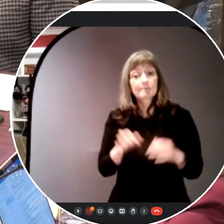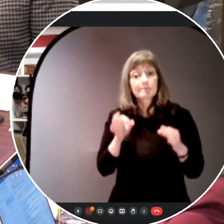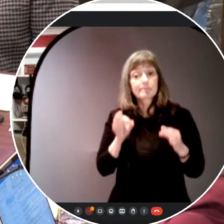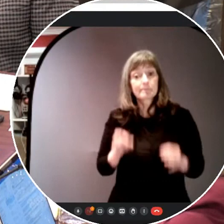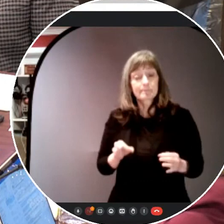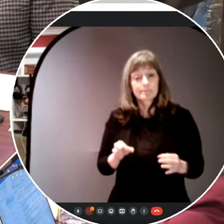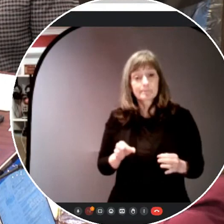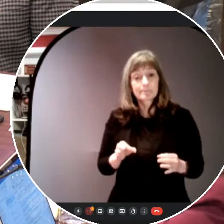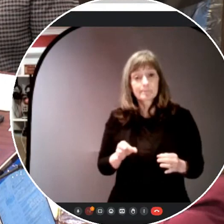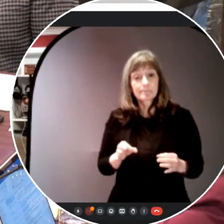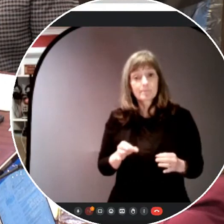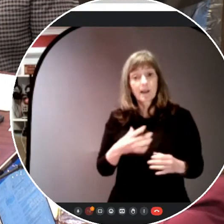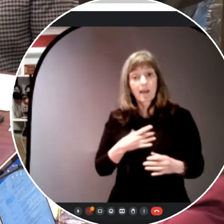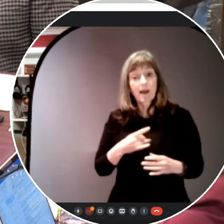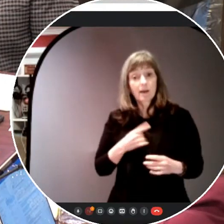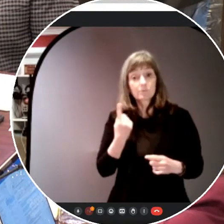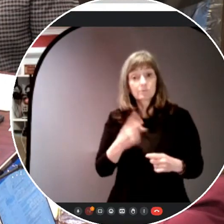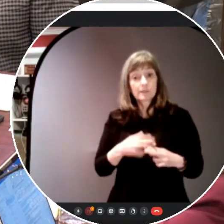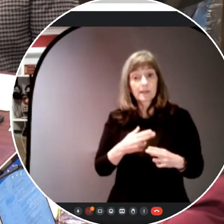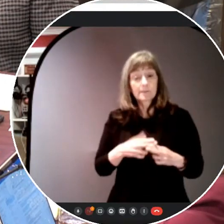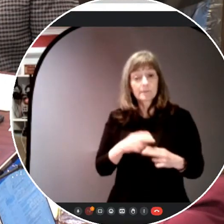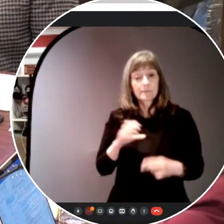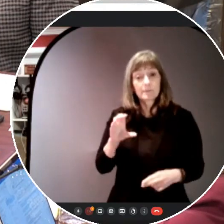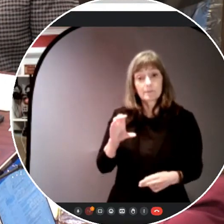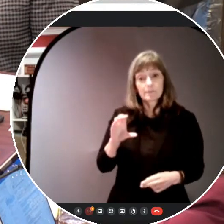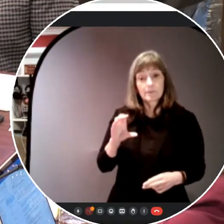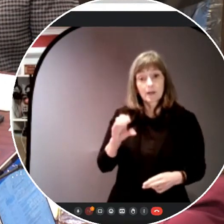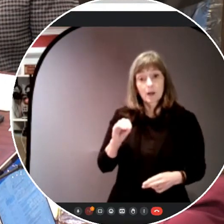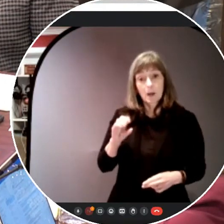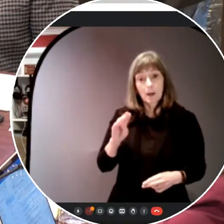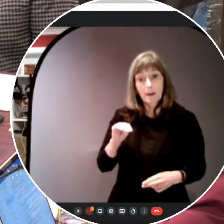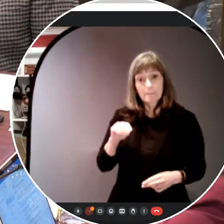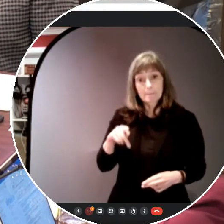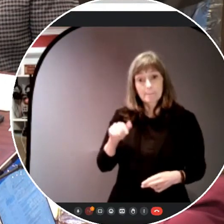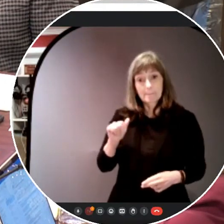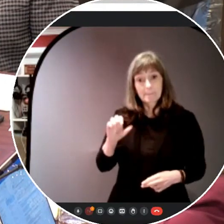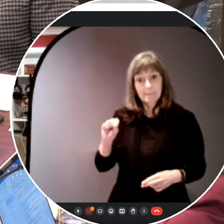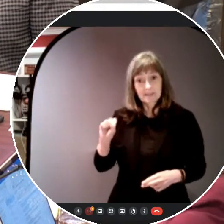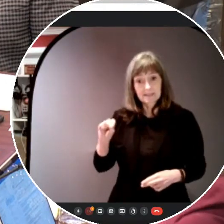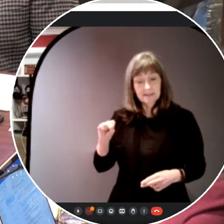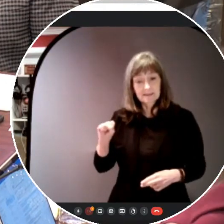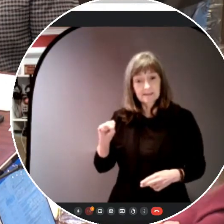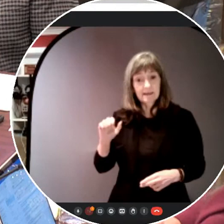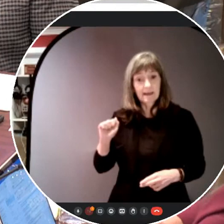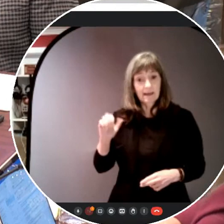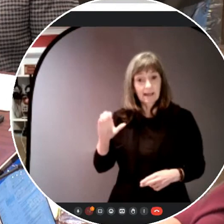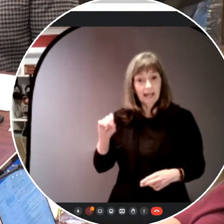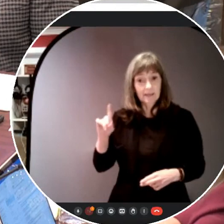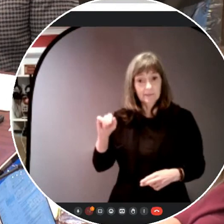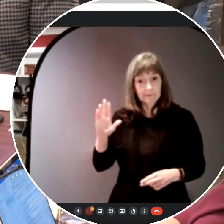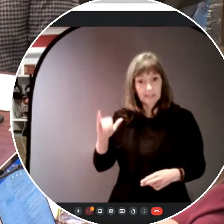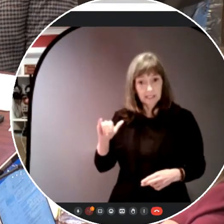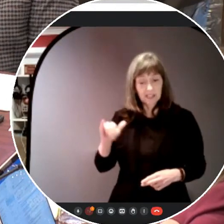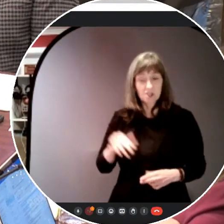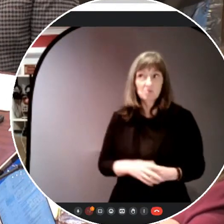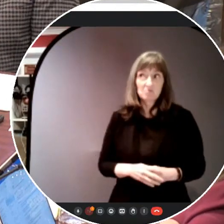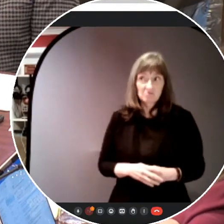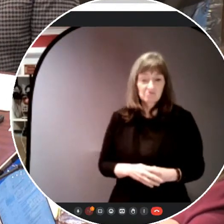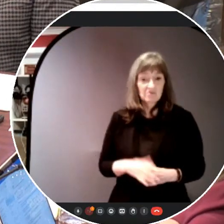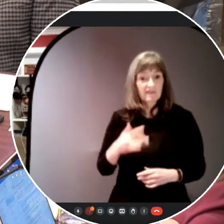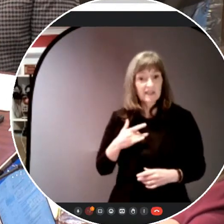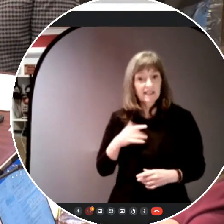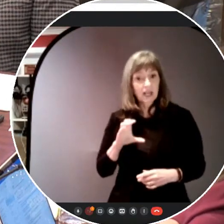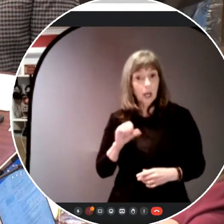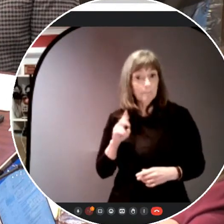they liked the name Compass Academy. It fits well. It's about navigating a new